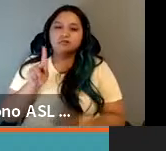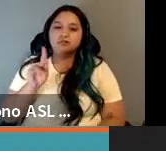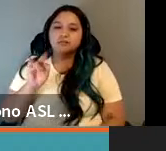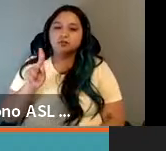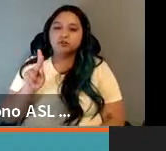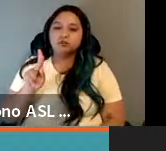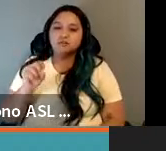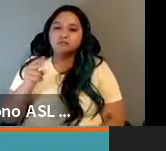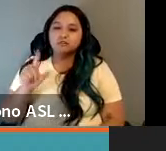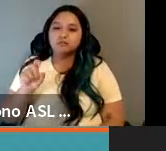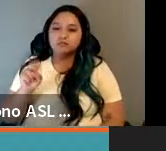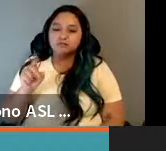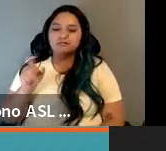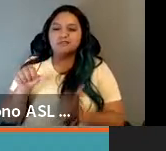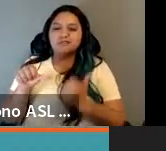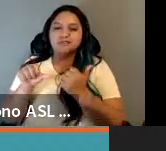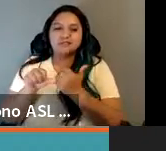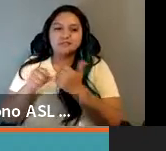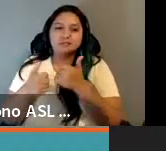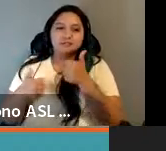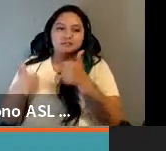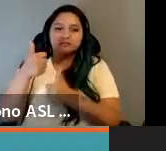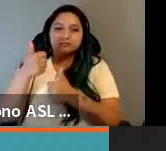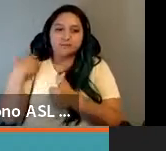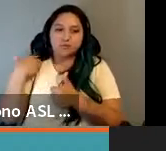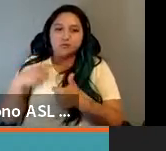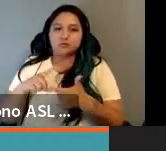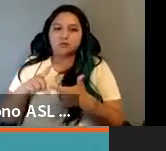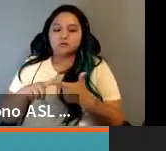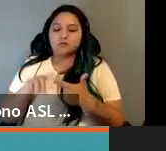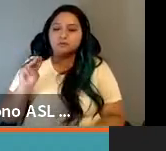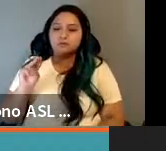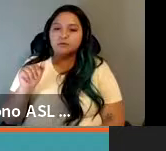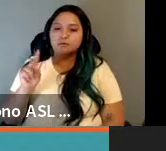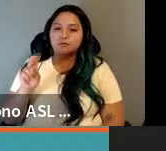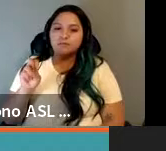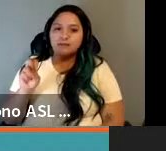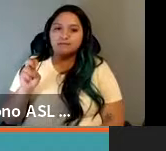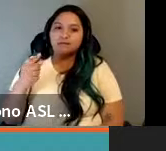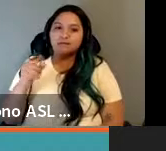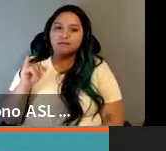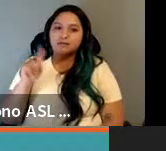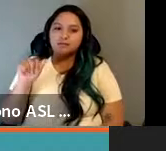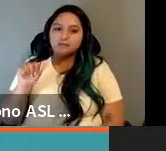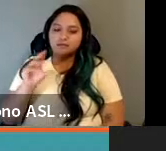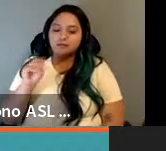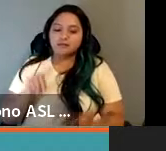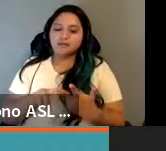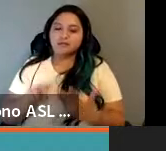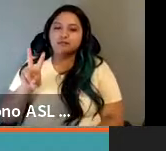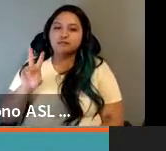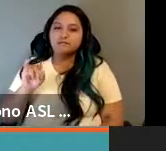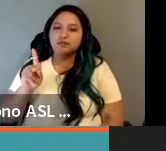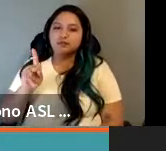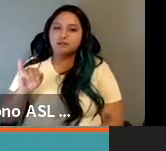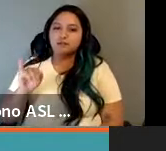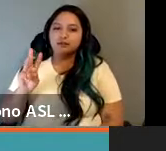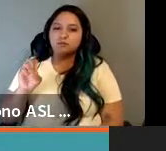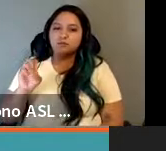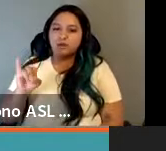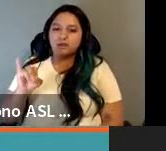Chief Deputy. We also have Maeve Giza, and we have Vicky Way. Again, thank you all so